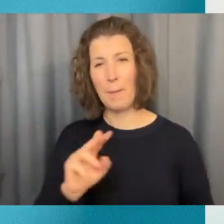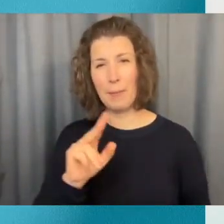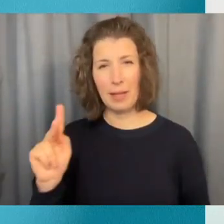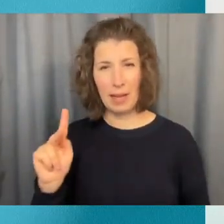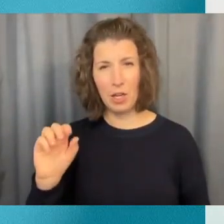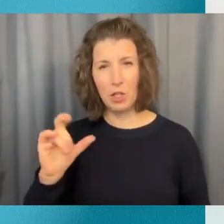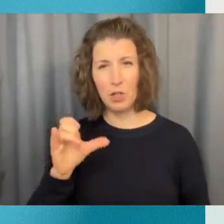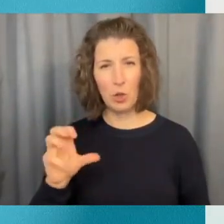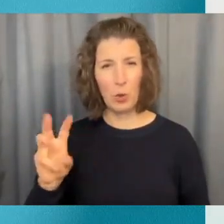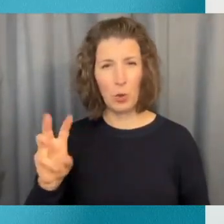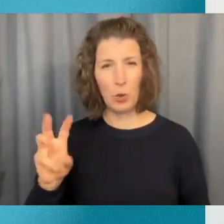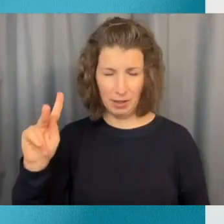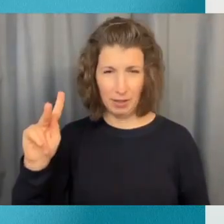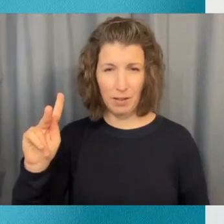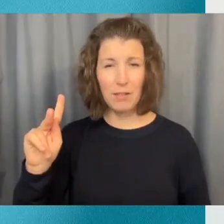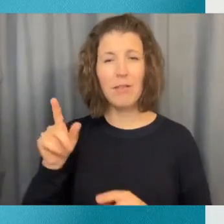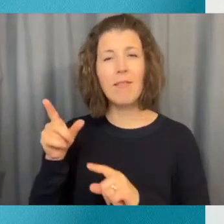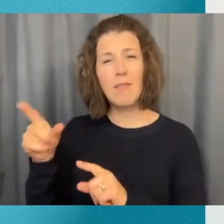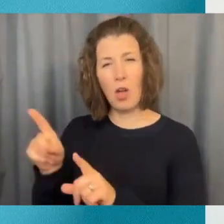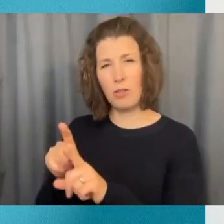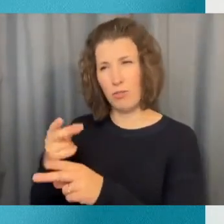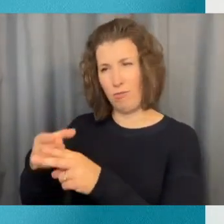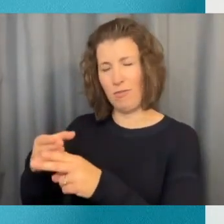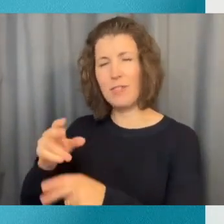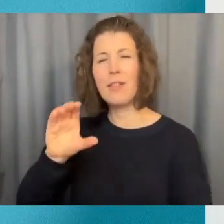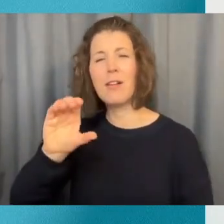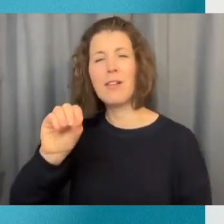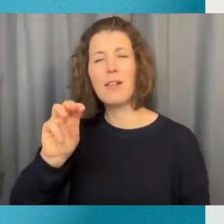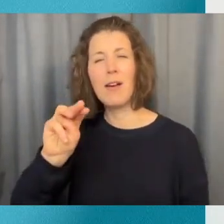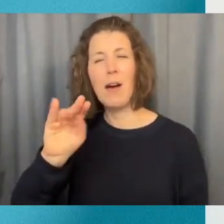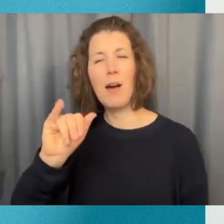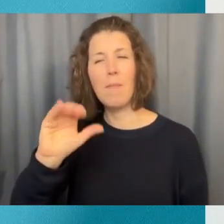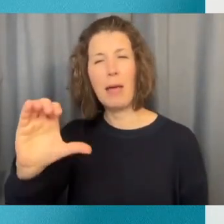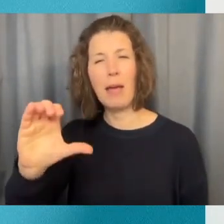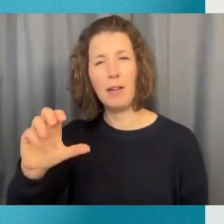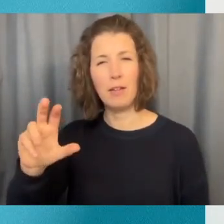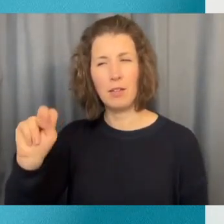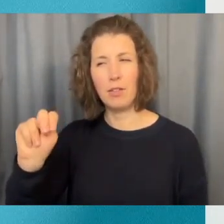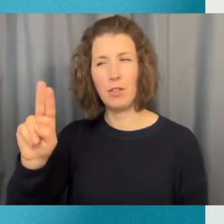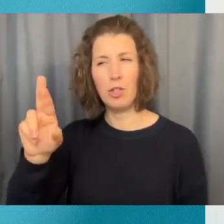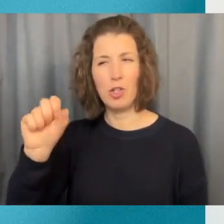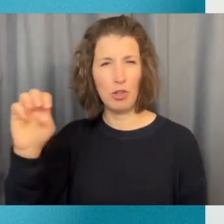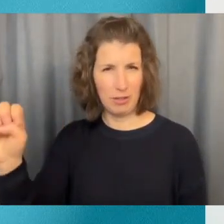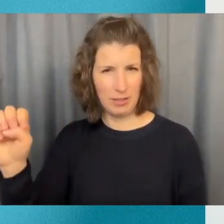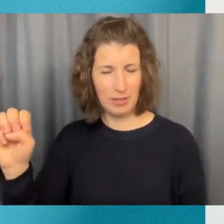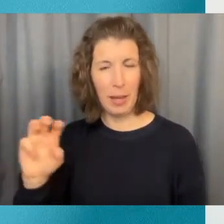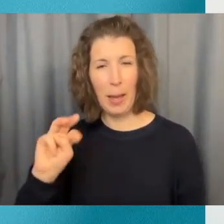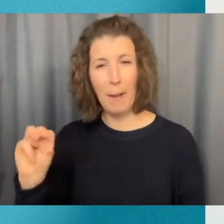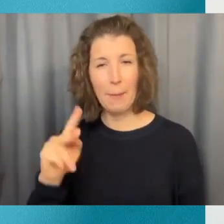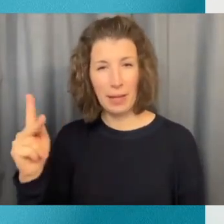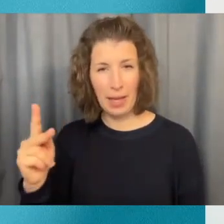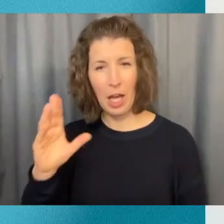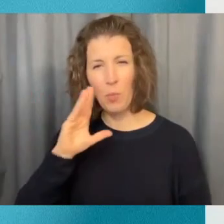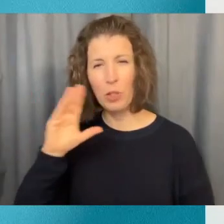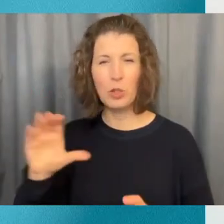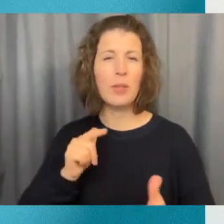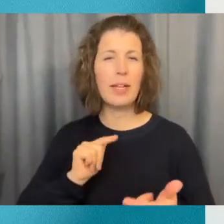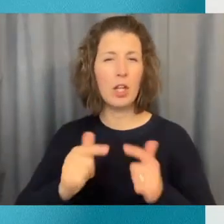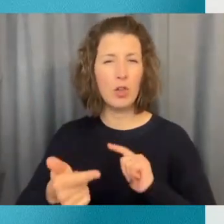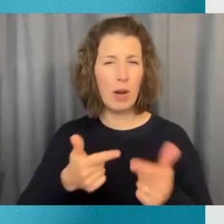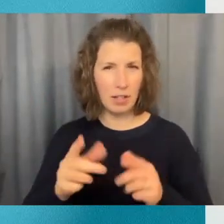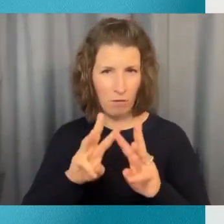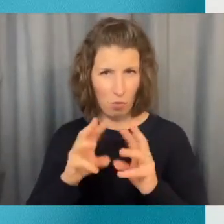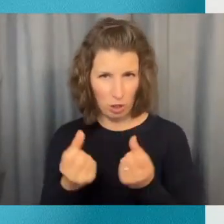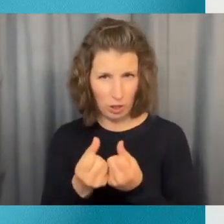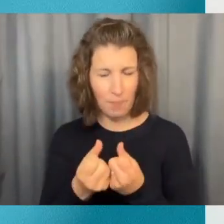is also known as the comic nurse. MK is going to do an interactive workshop, and we're going to ask